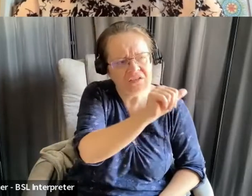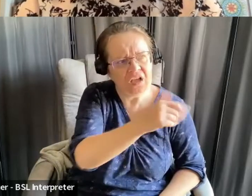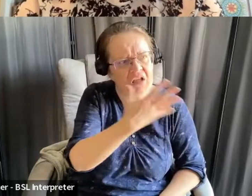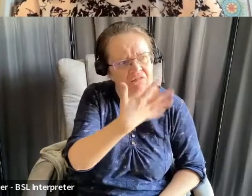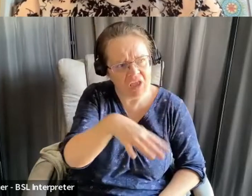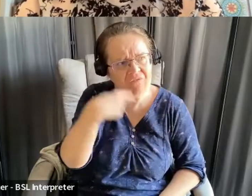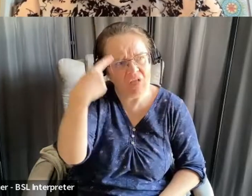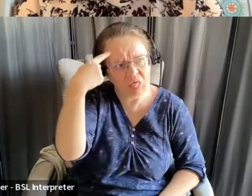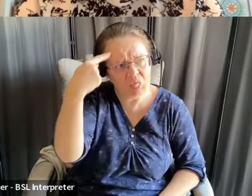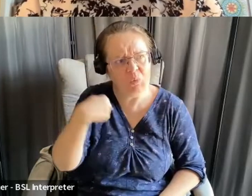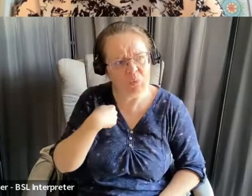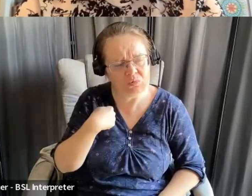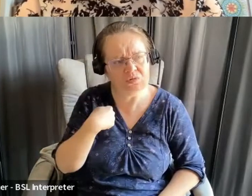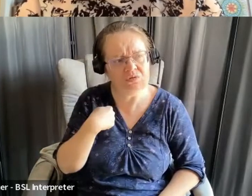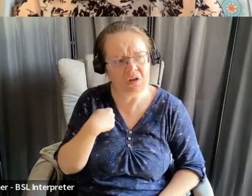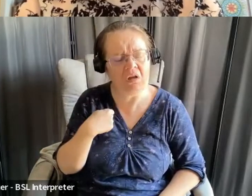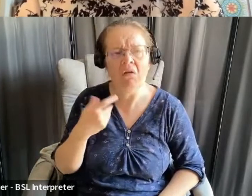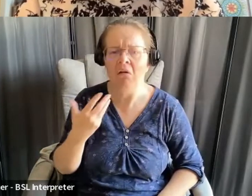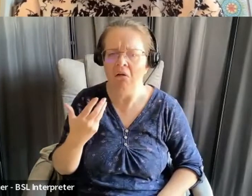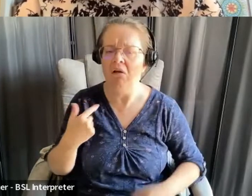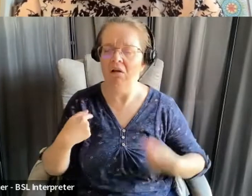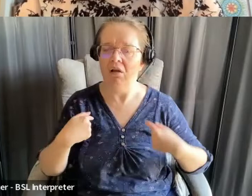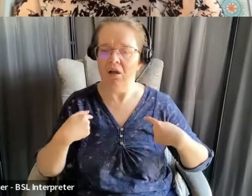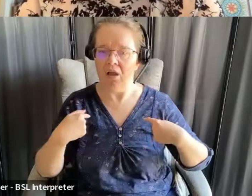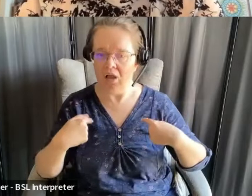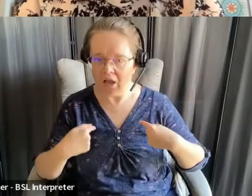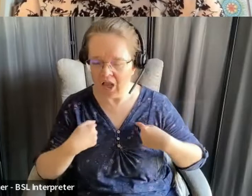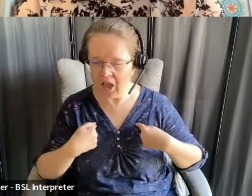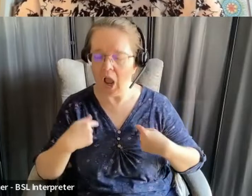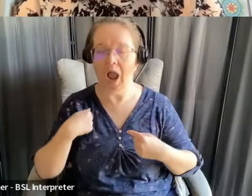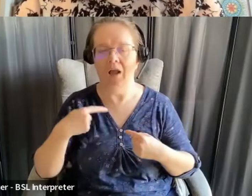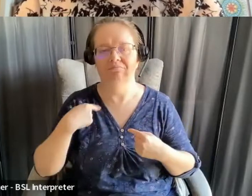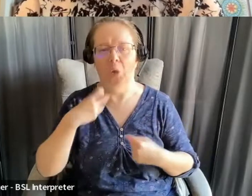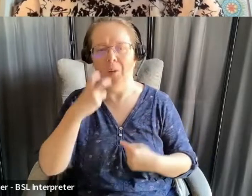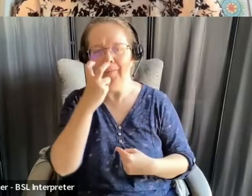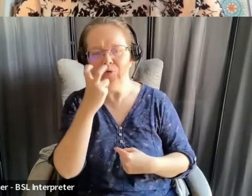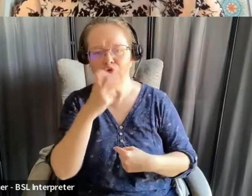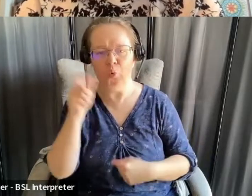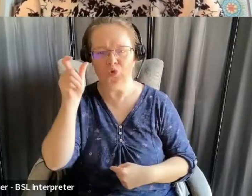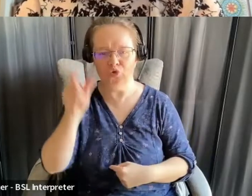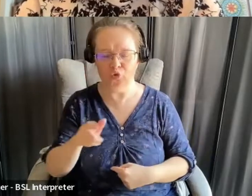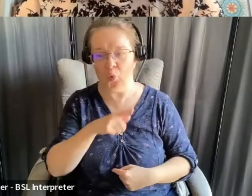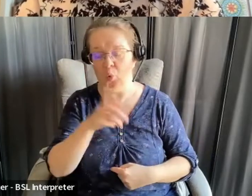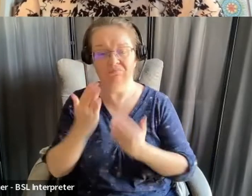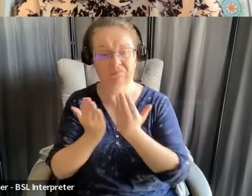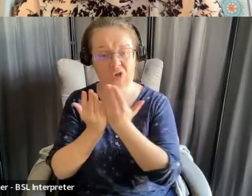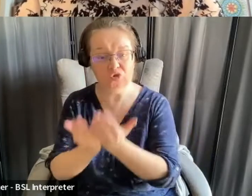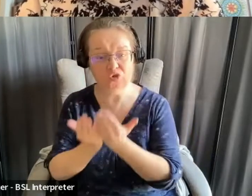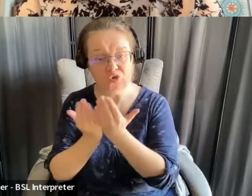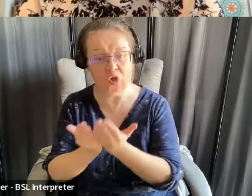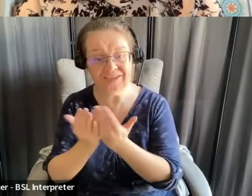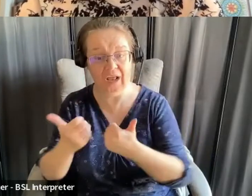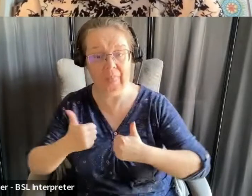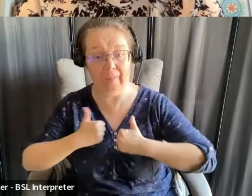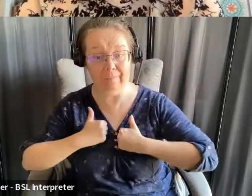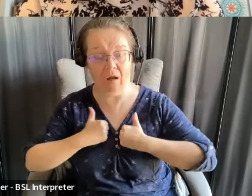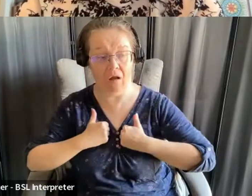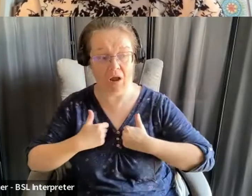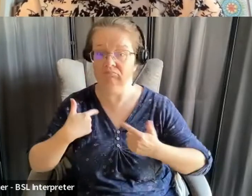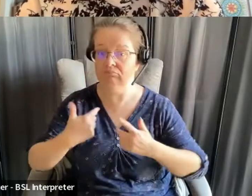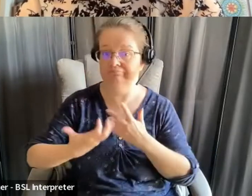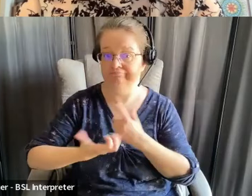then took myself off as a mature student to study for the bar, succeeded,